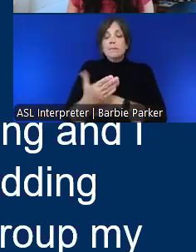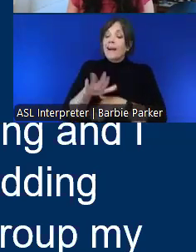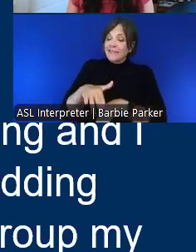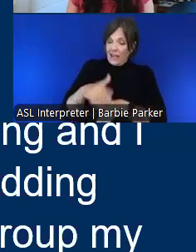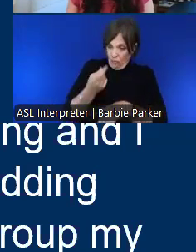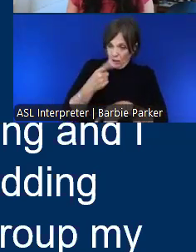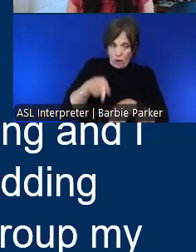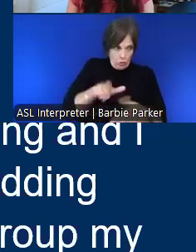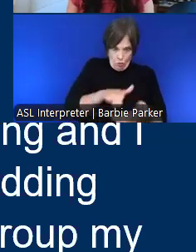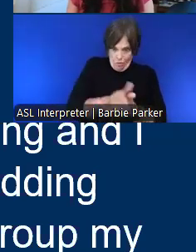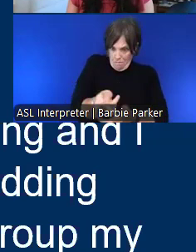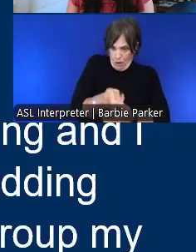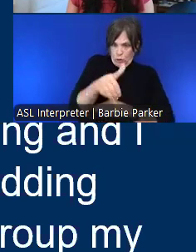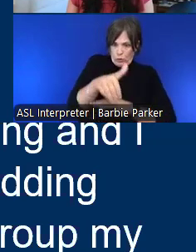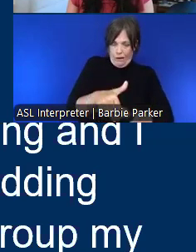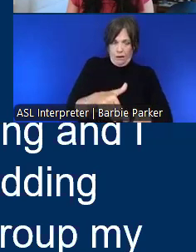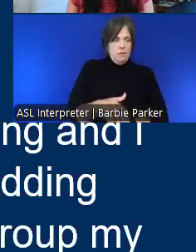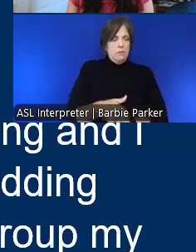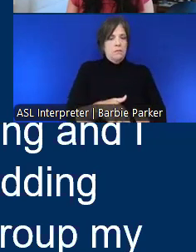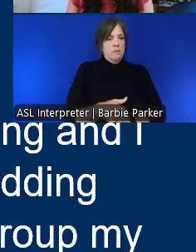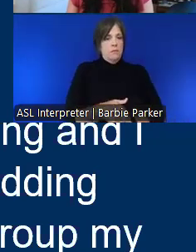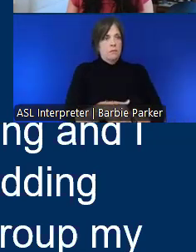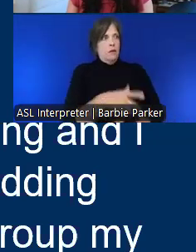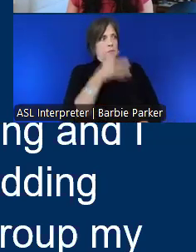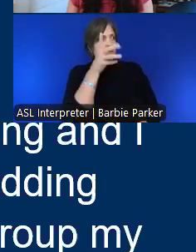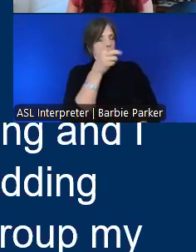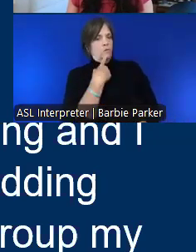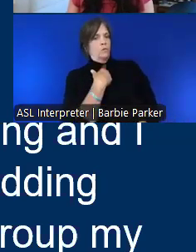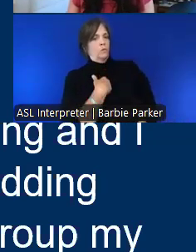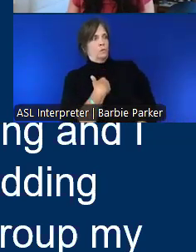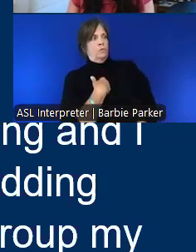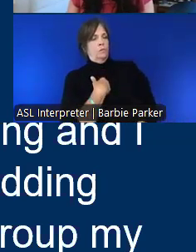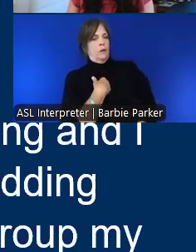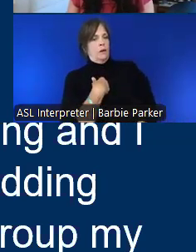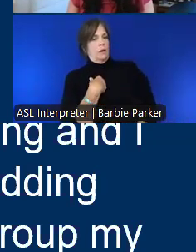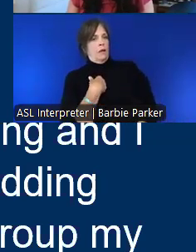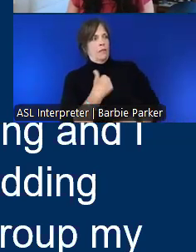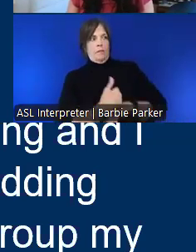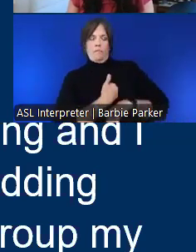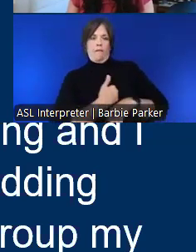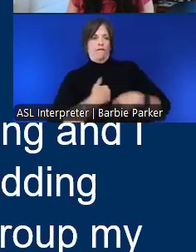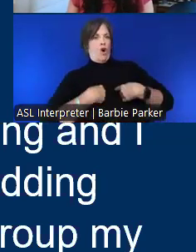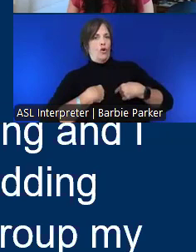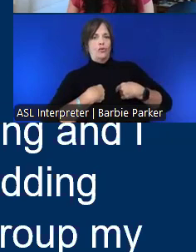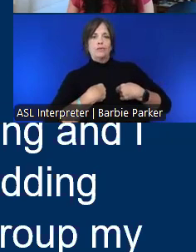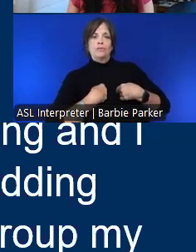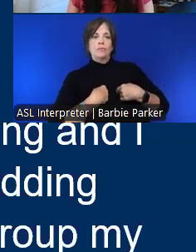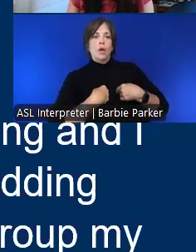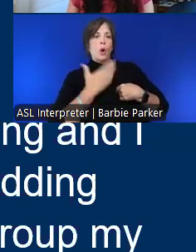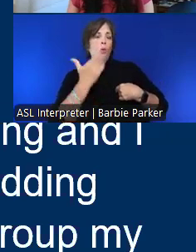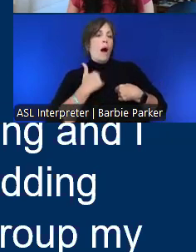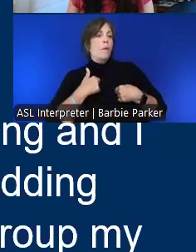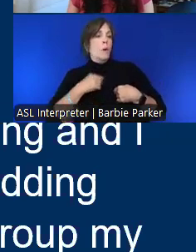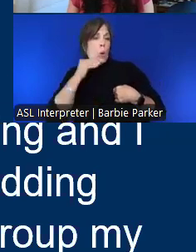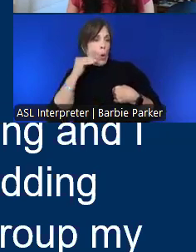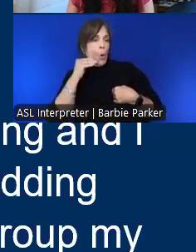night. I was told that this was my fault, and it was because I had a boyfriend back home